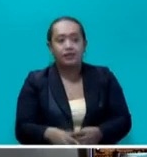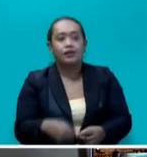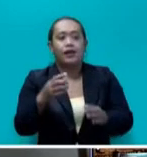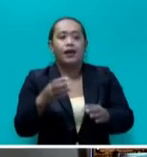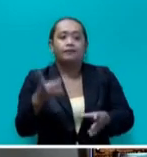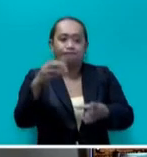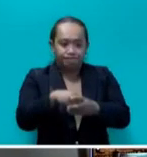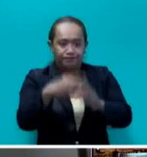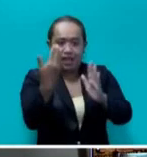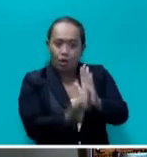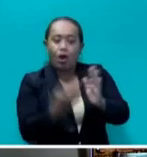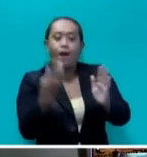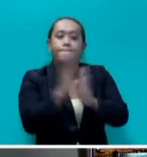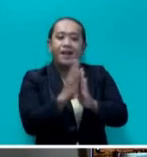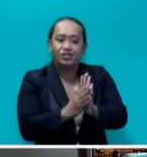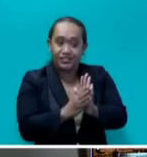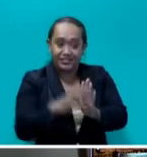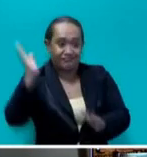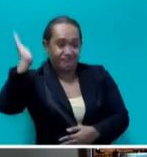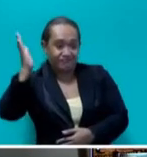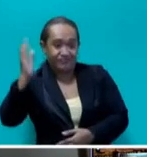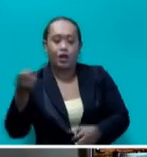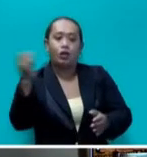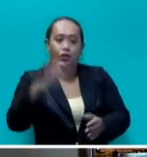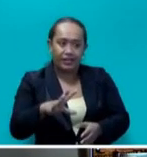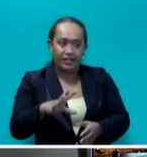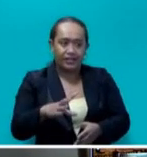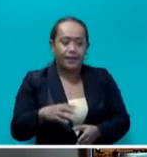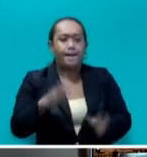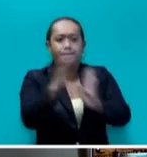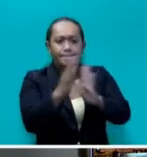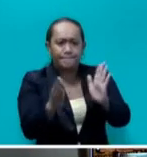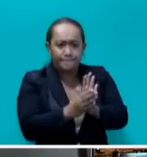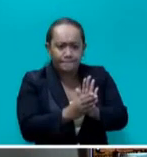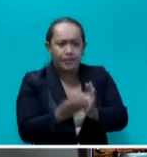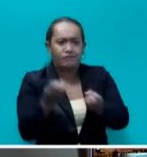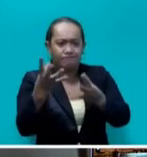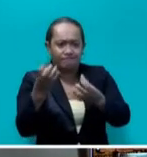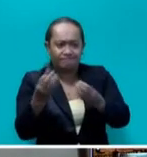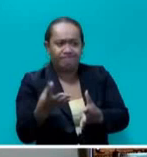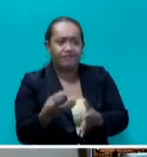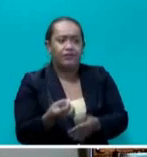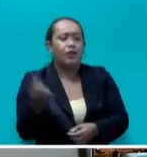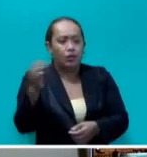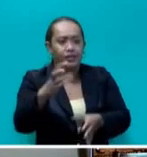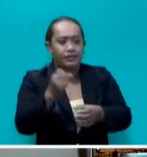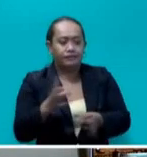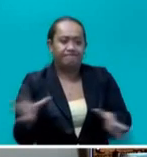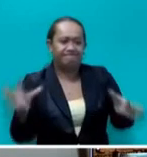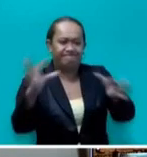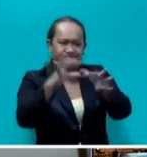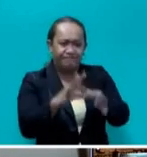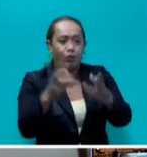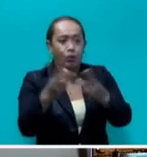address or otherwise set out in the budget estimates, supplements, or information packs, or are in general alignment with